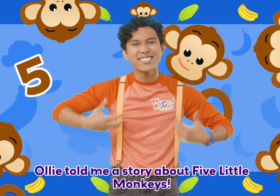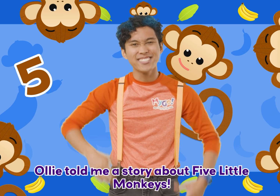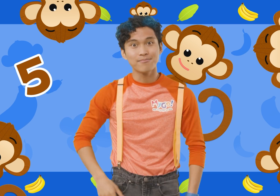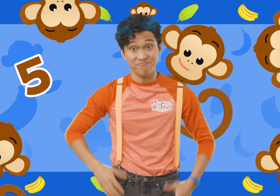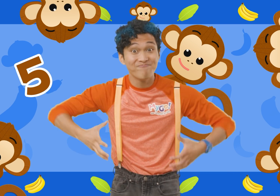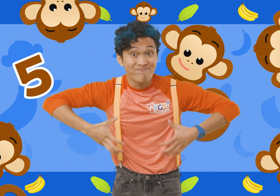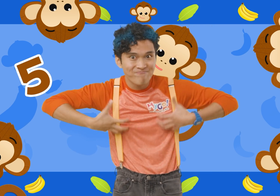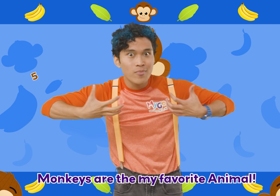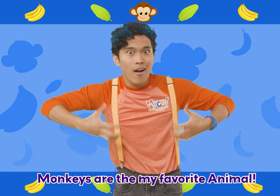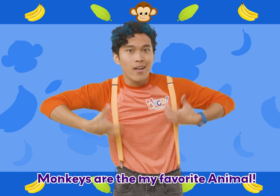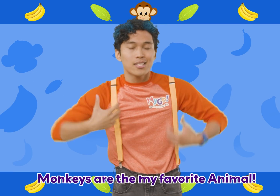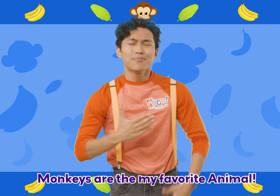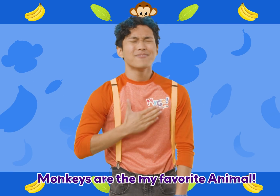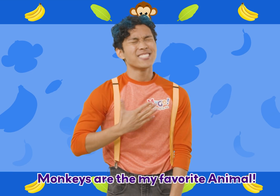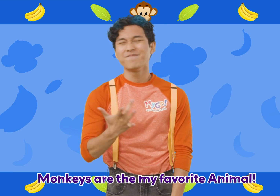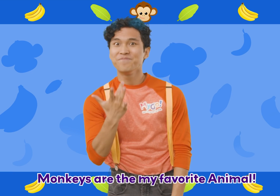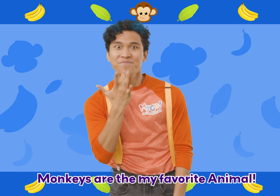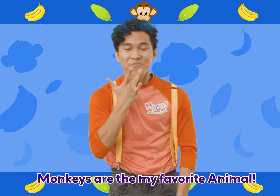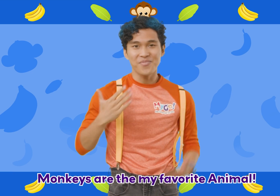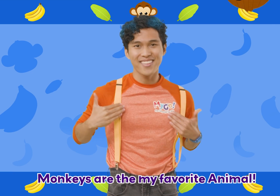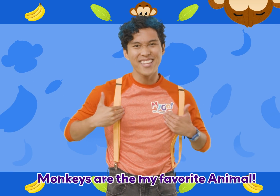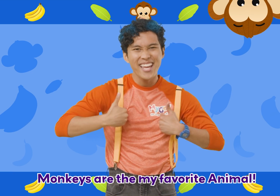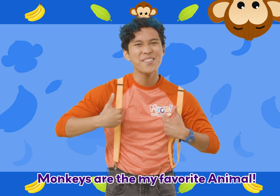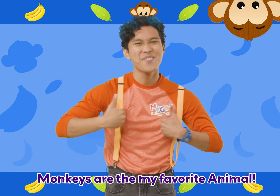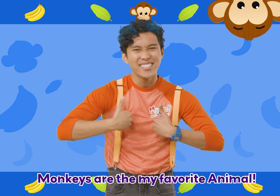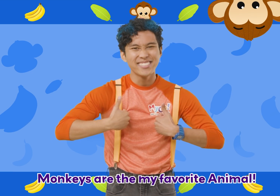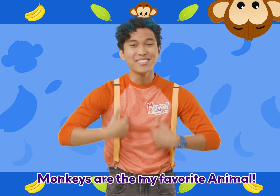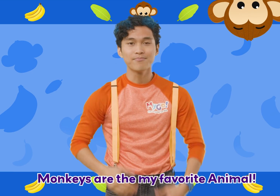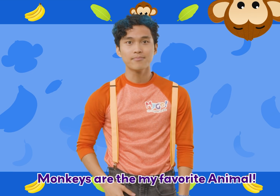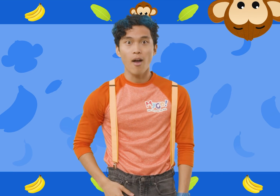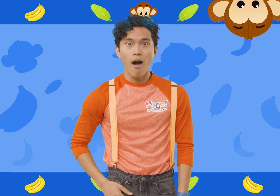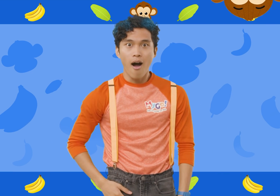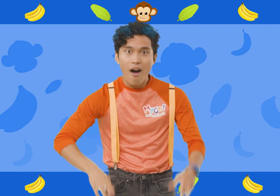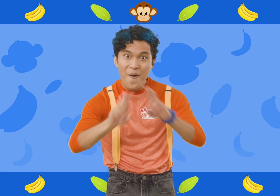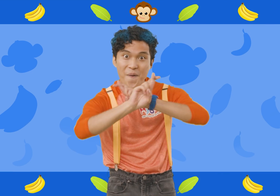monkeys. Monkeys are my favorite animal.